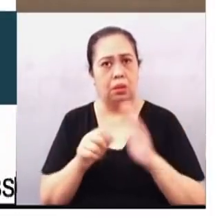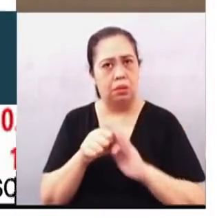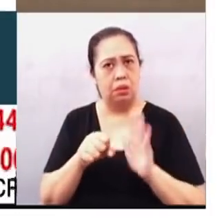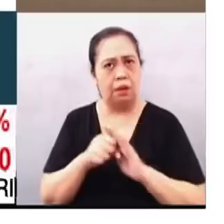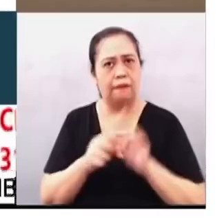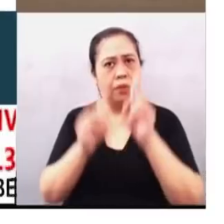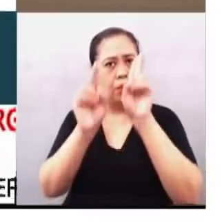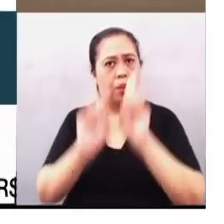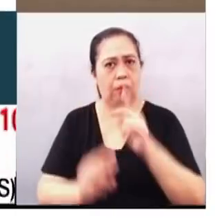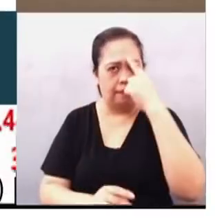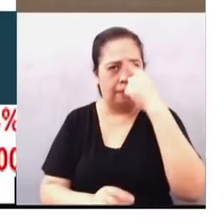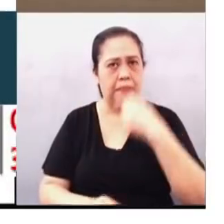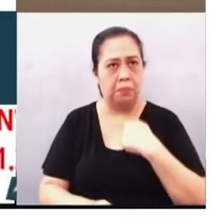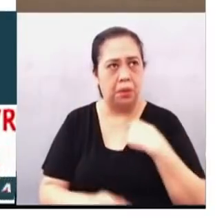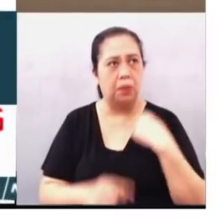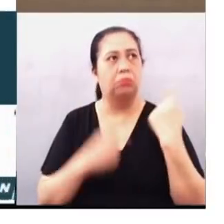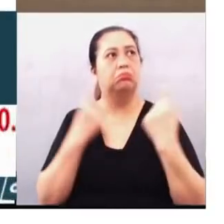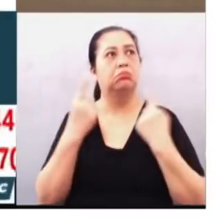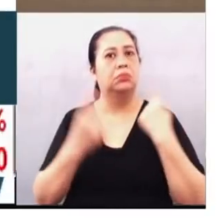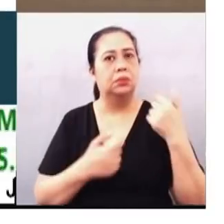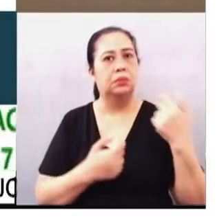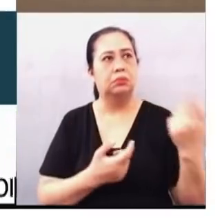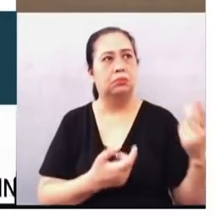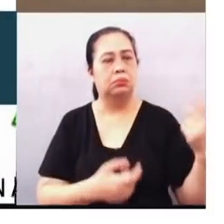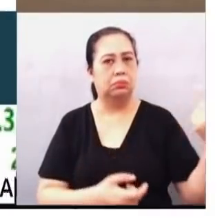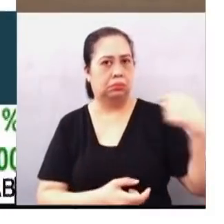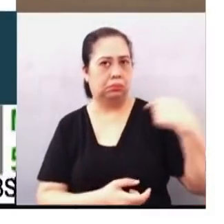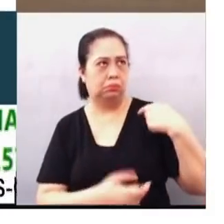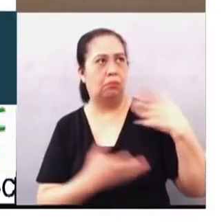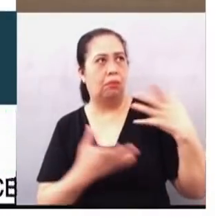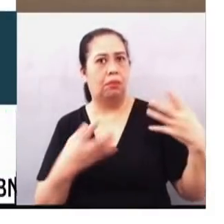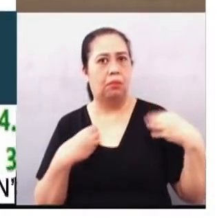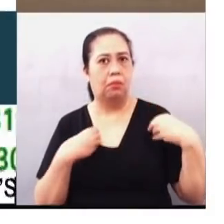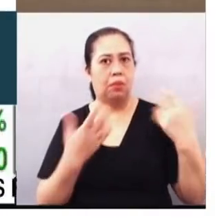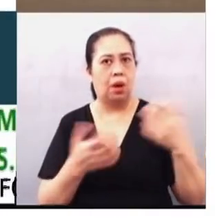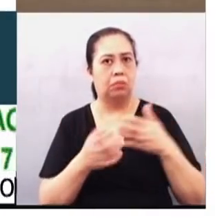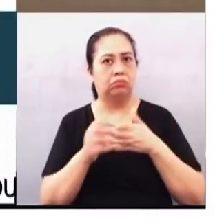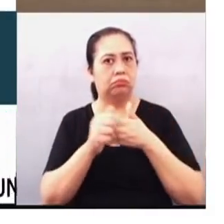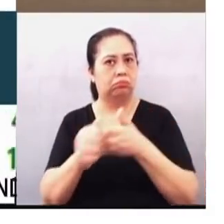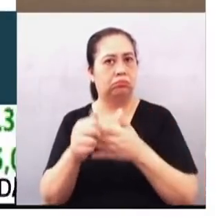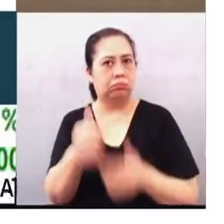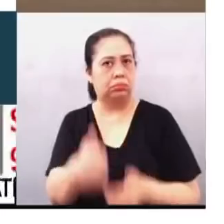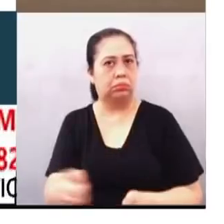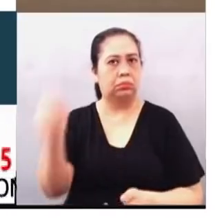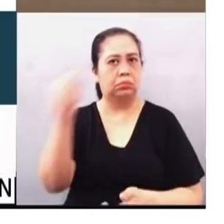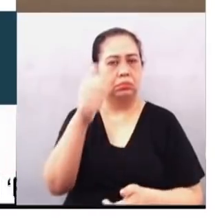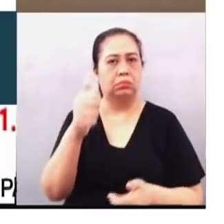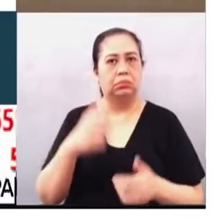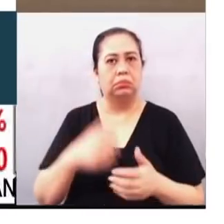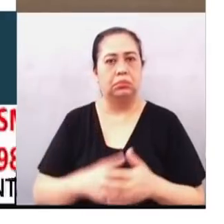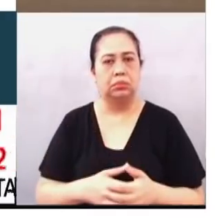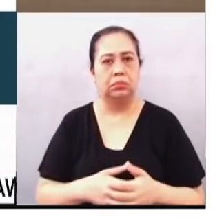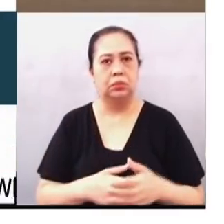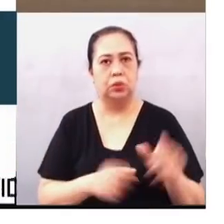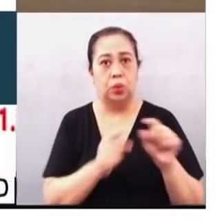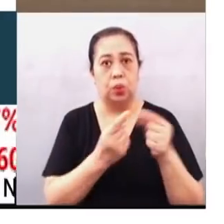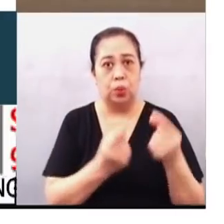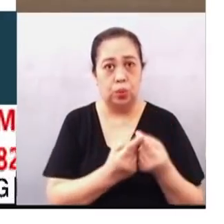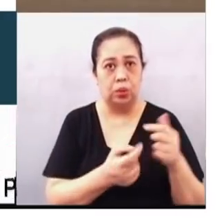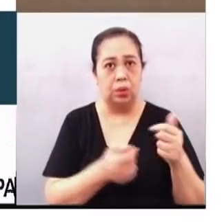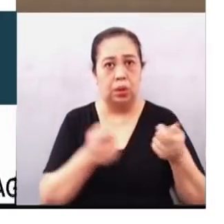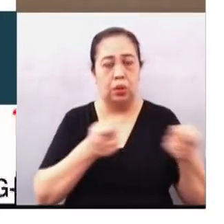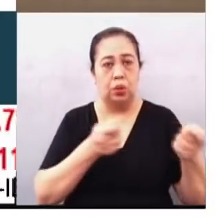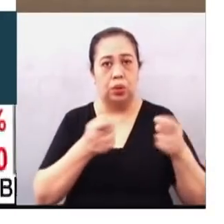me to be considered as the standard bearer of the ruling party,